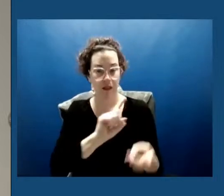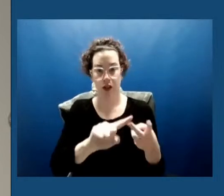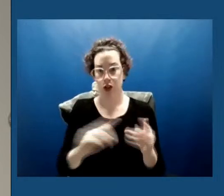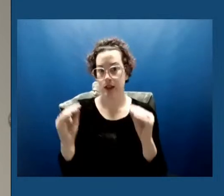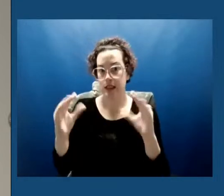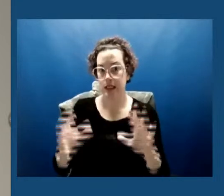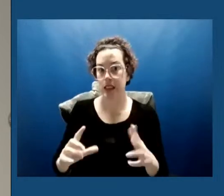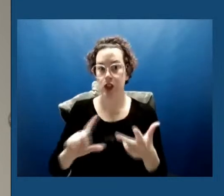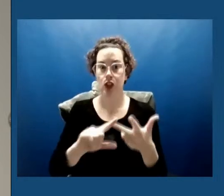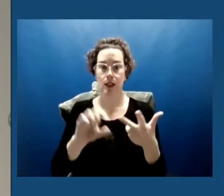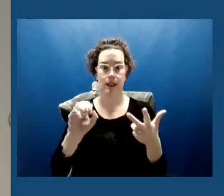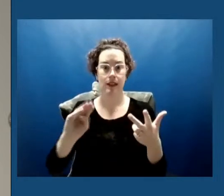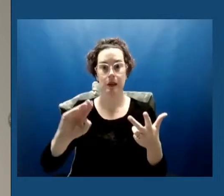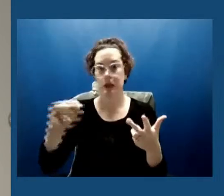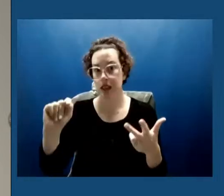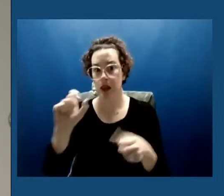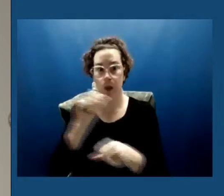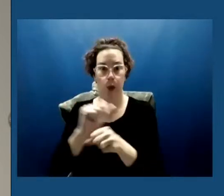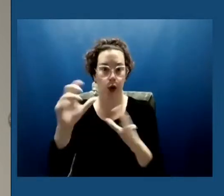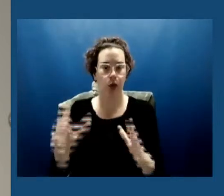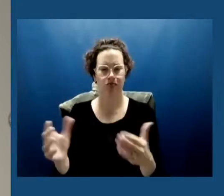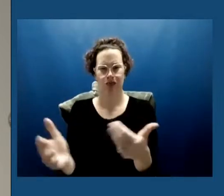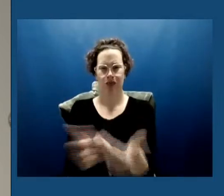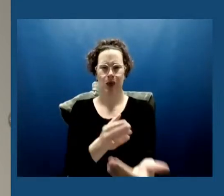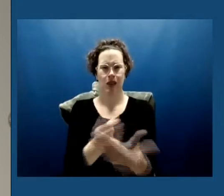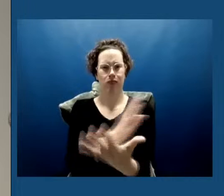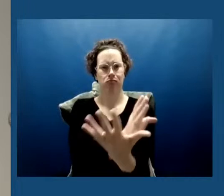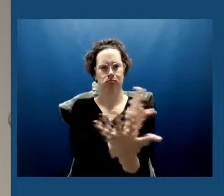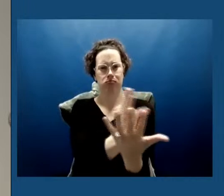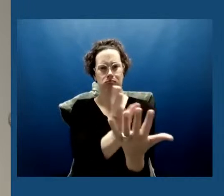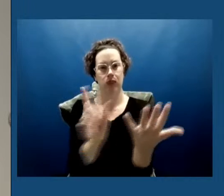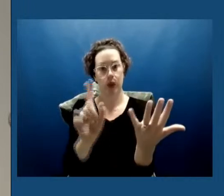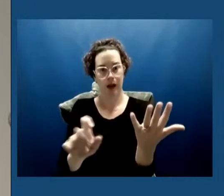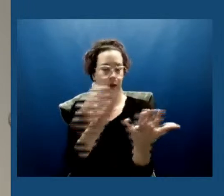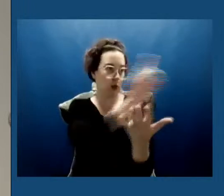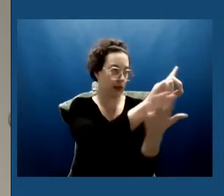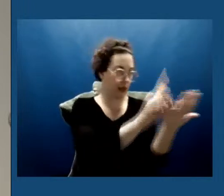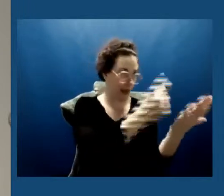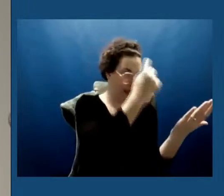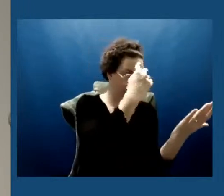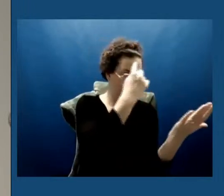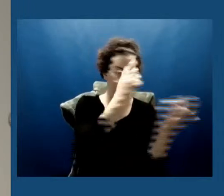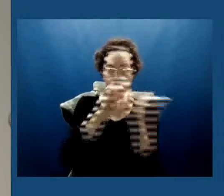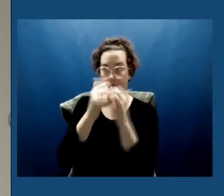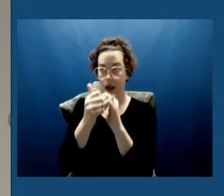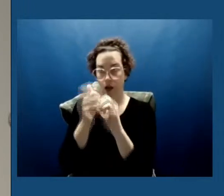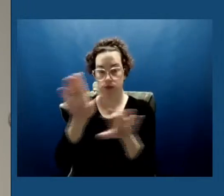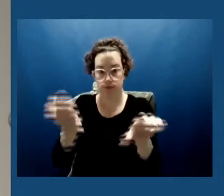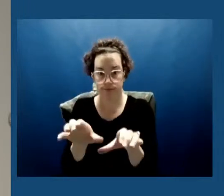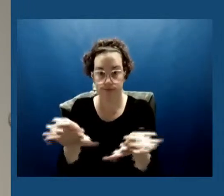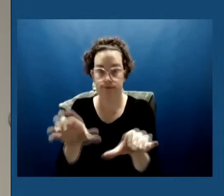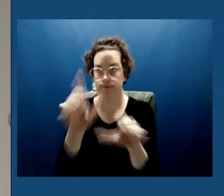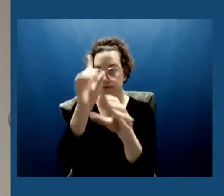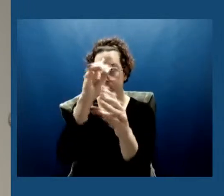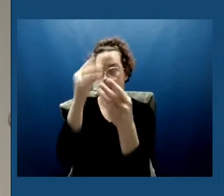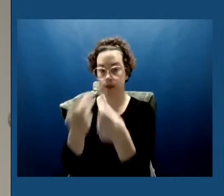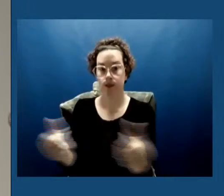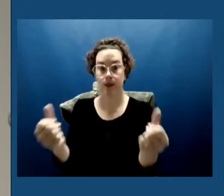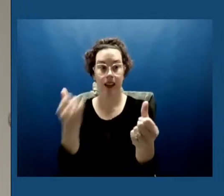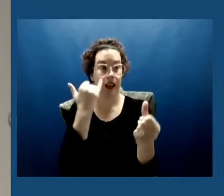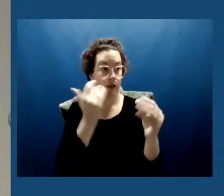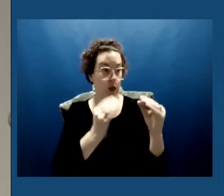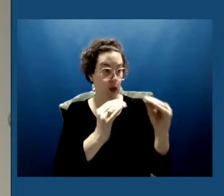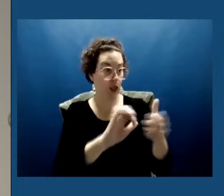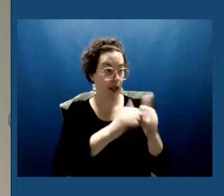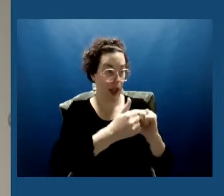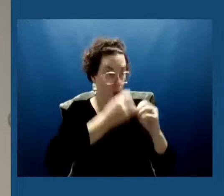EMT worker. You're going to have to work with design thinking and working with your hands. When you teach somebody how to think, you teach someone how to